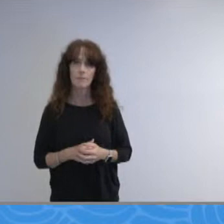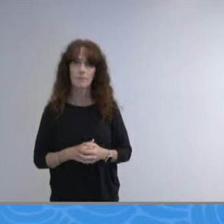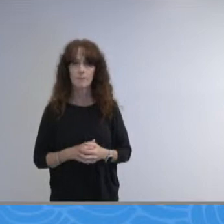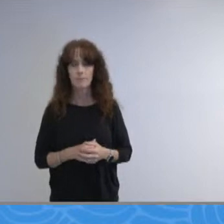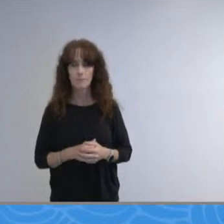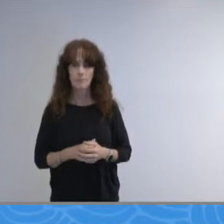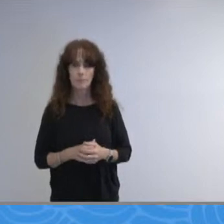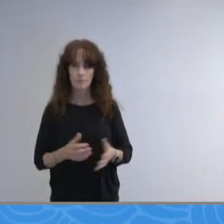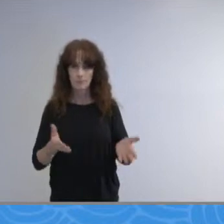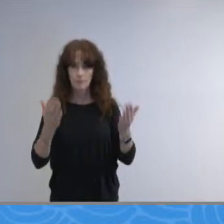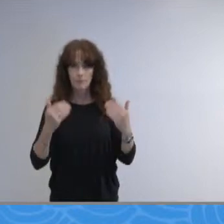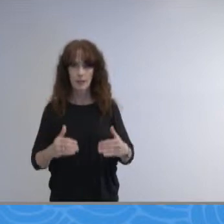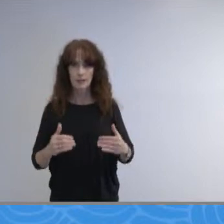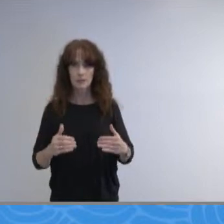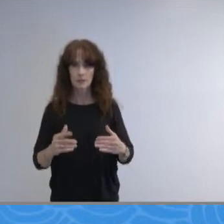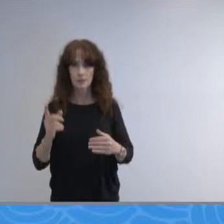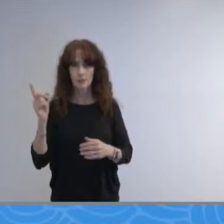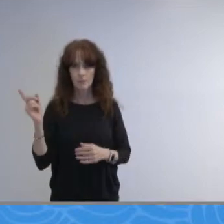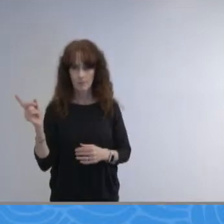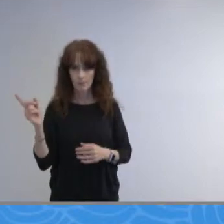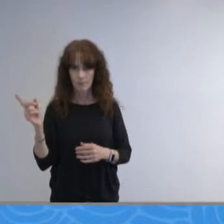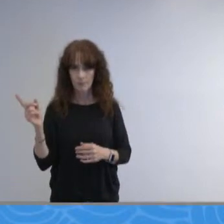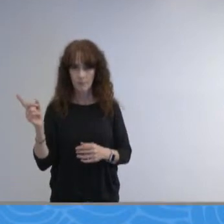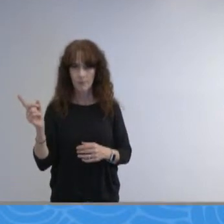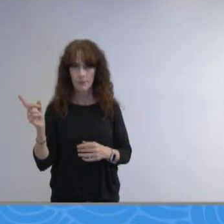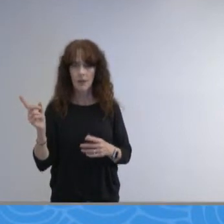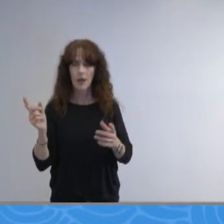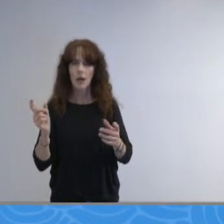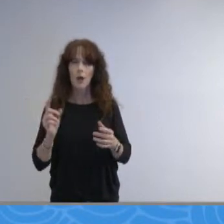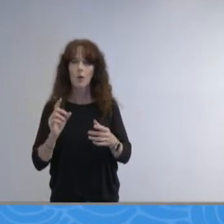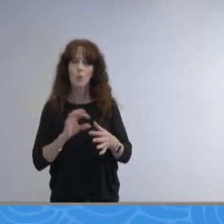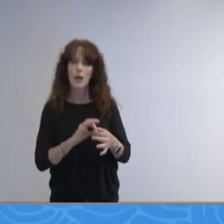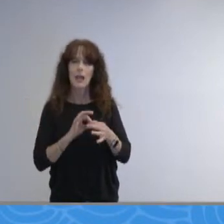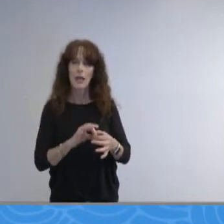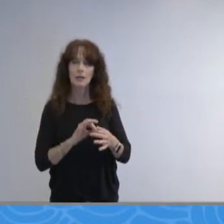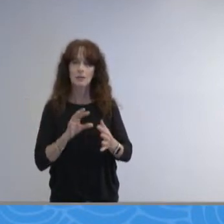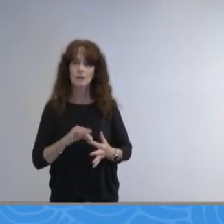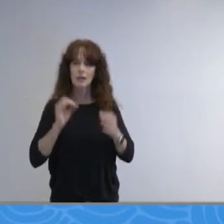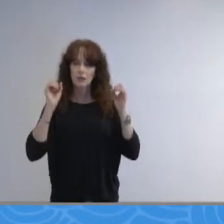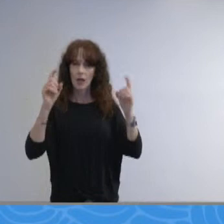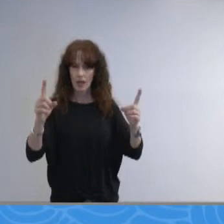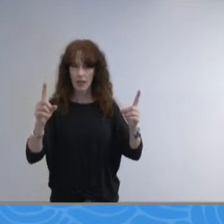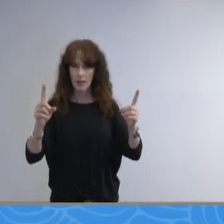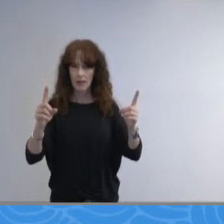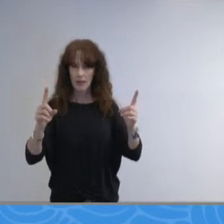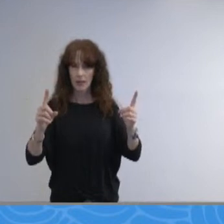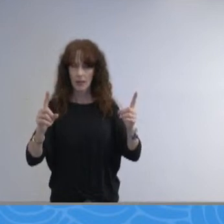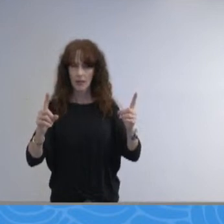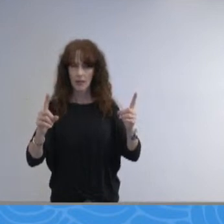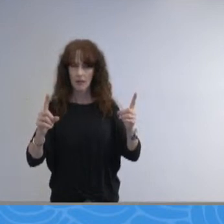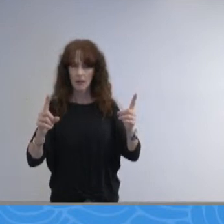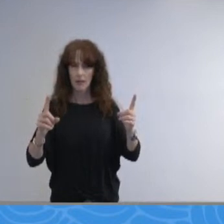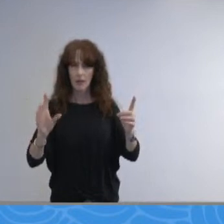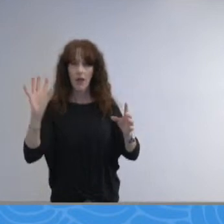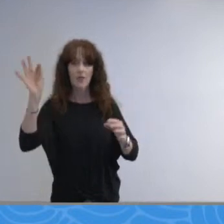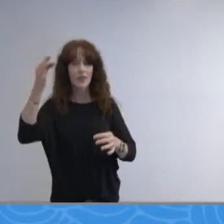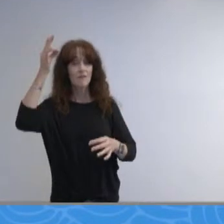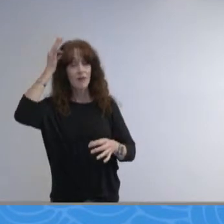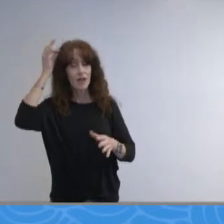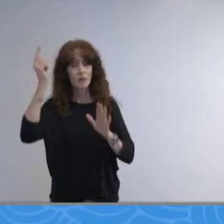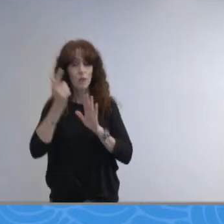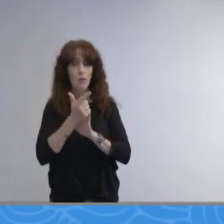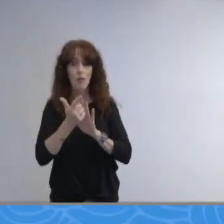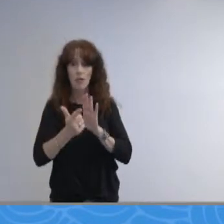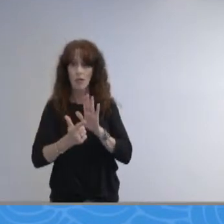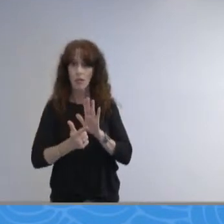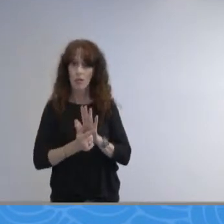So I'll go to the next slide. With respect to special education, the federal law